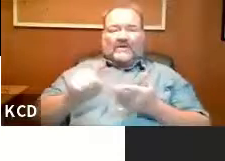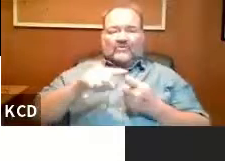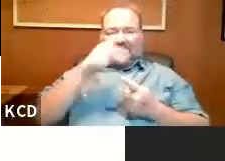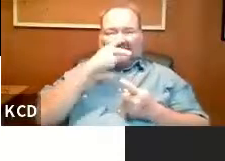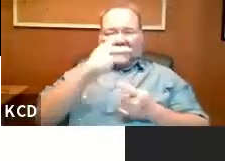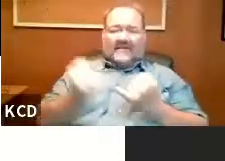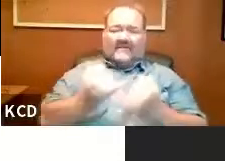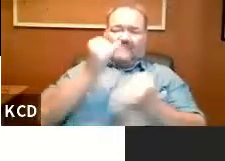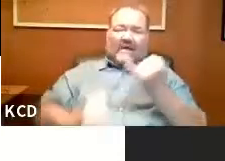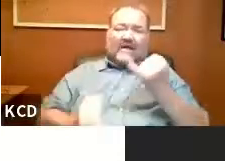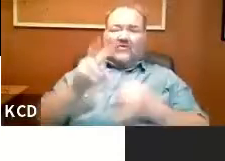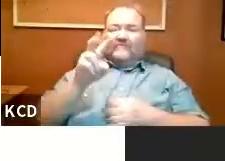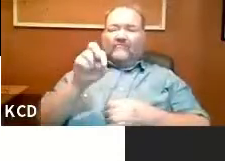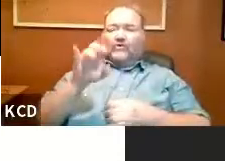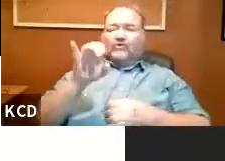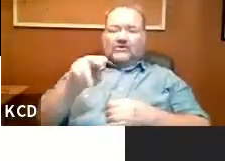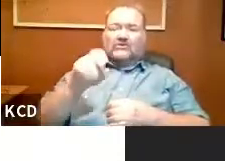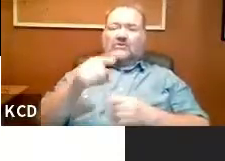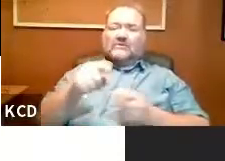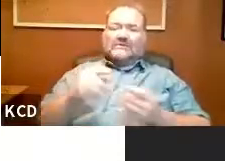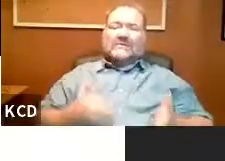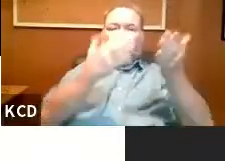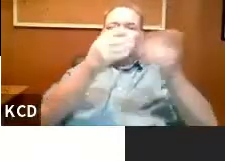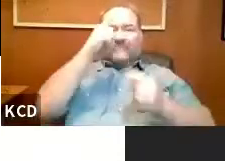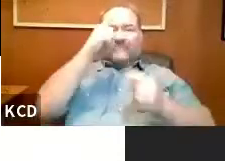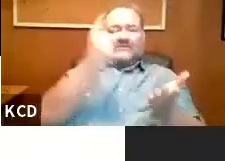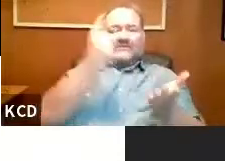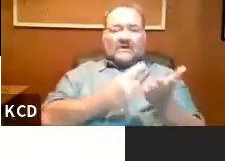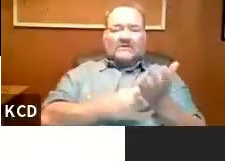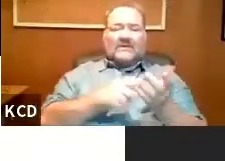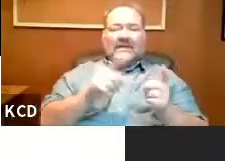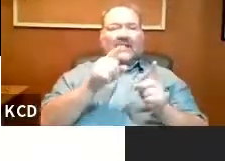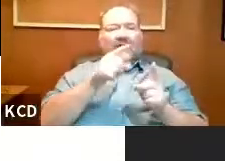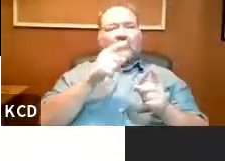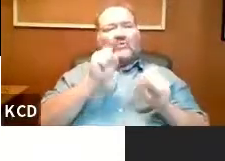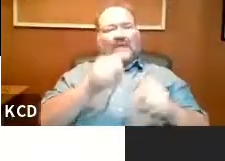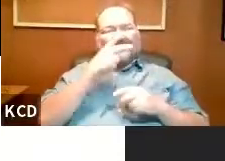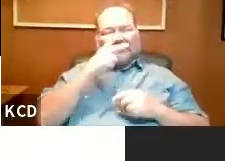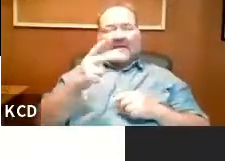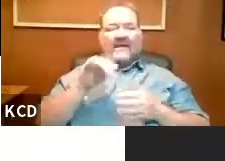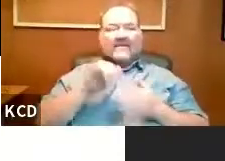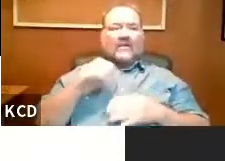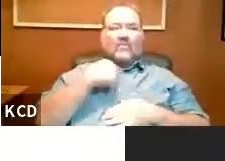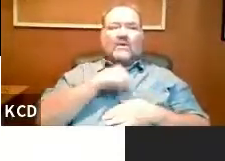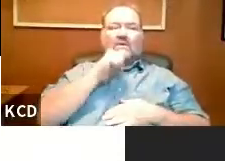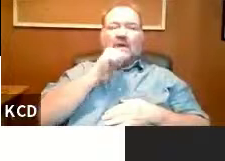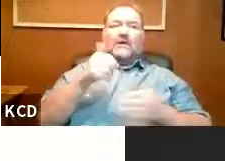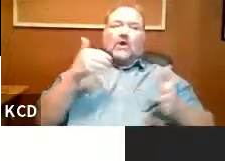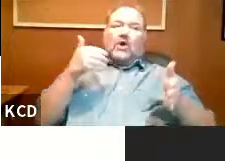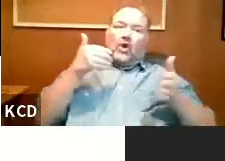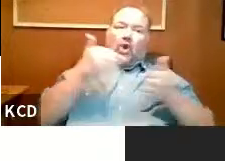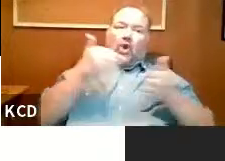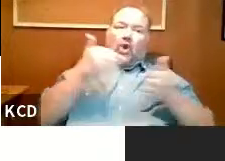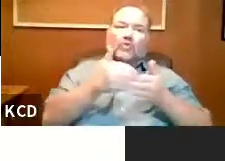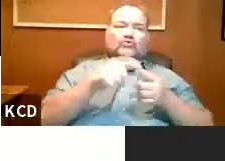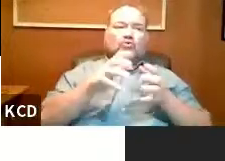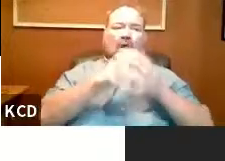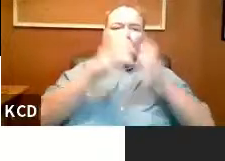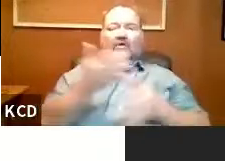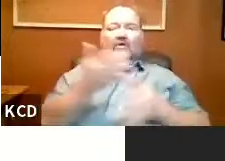proposed metrics up for discussion. As you'll see as we go through, we're not really close